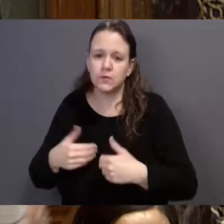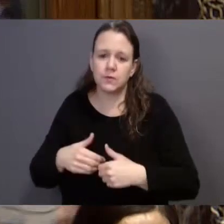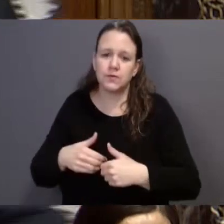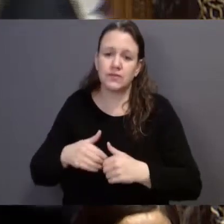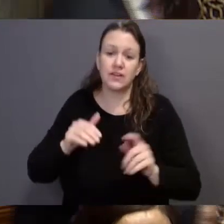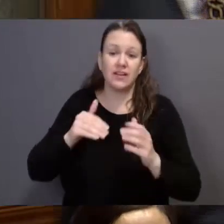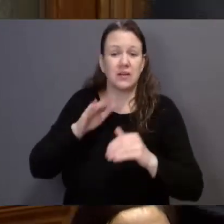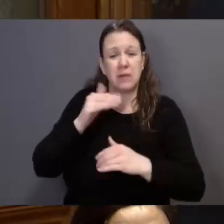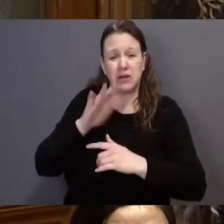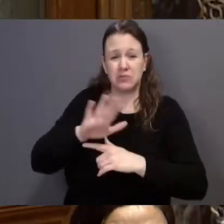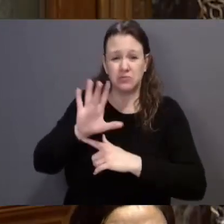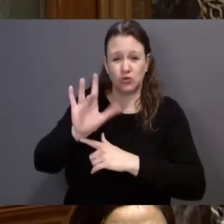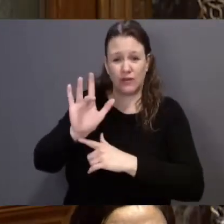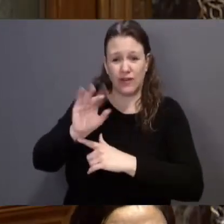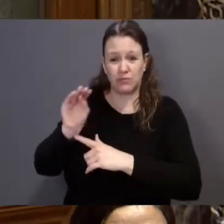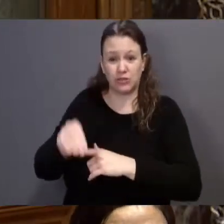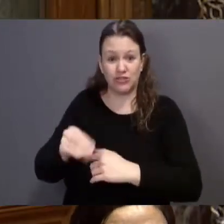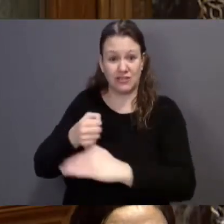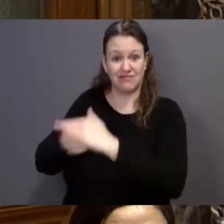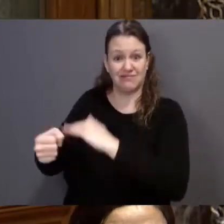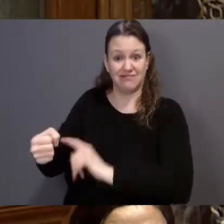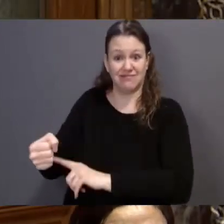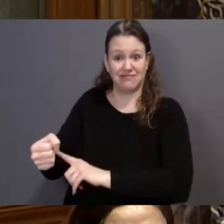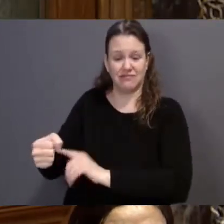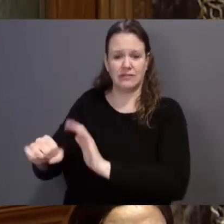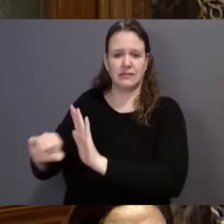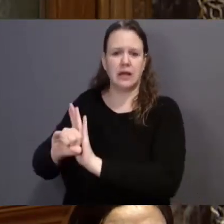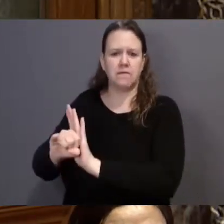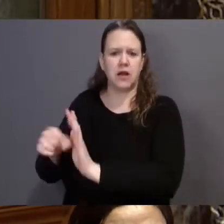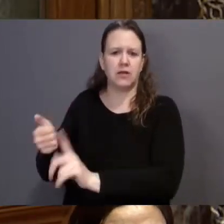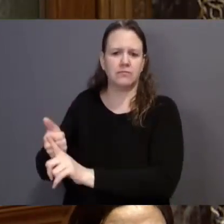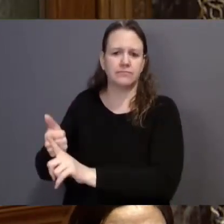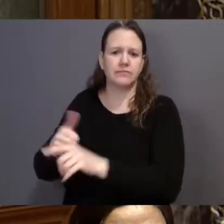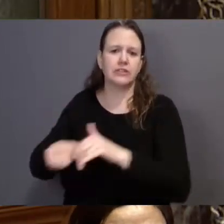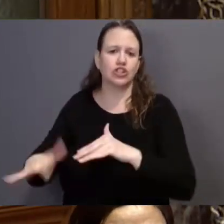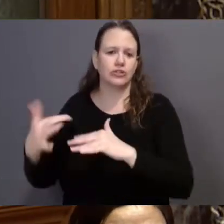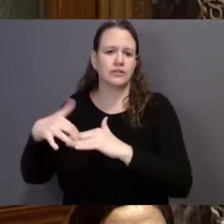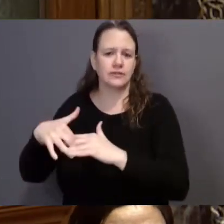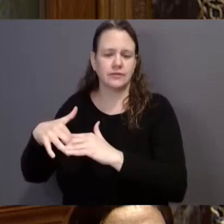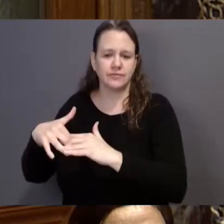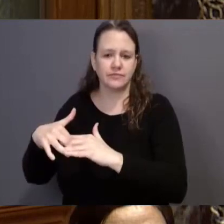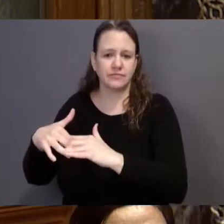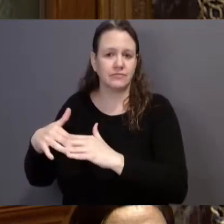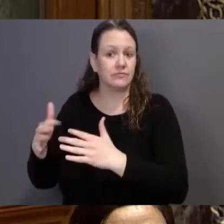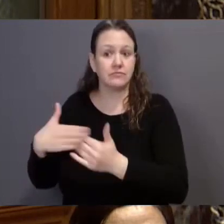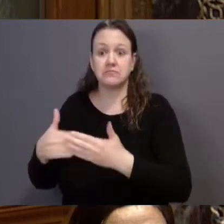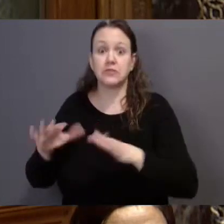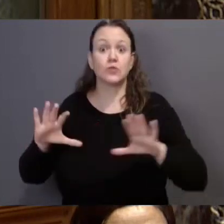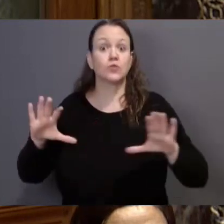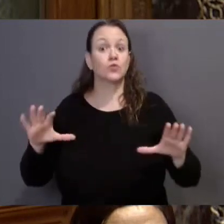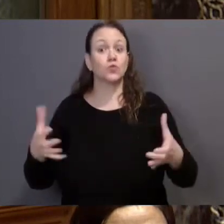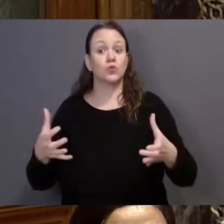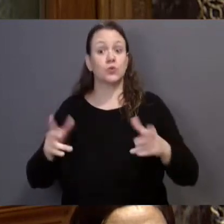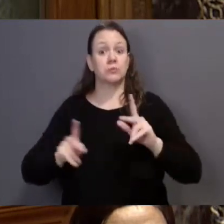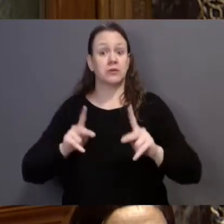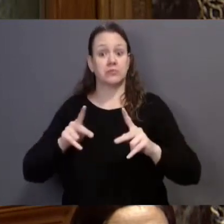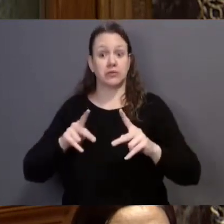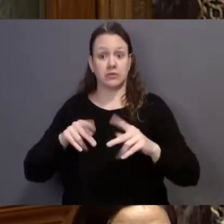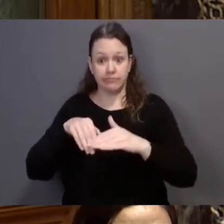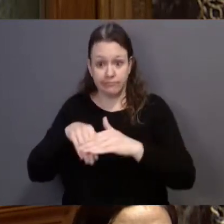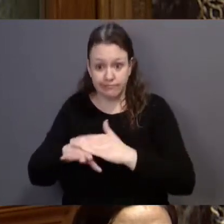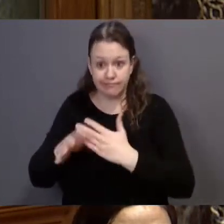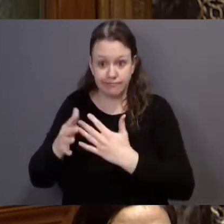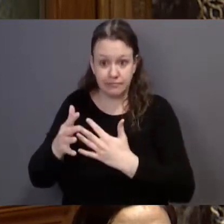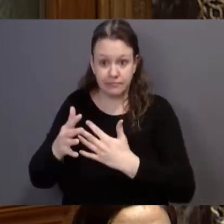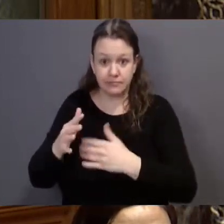Indigenous, despite making up only 6% of our province's population. In February of last year, the Union of B.C.